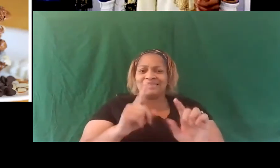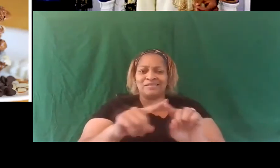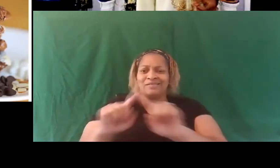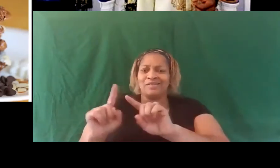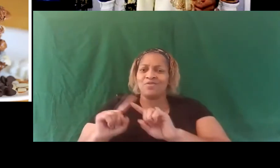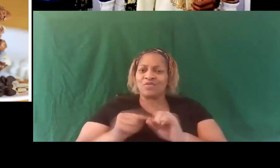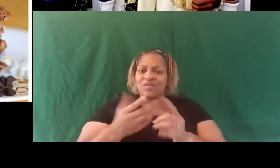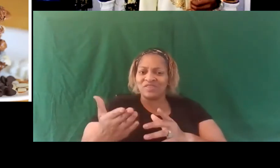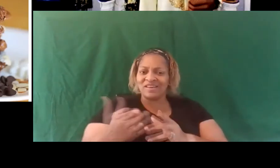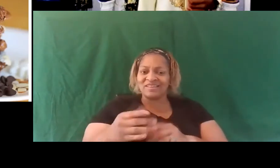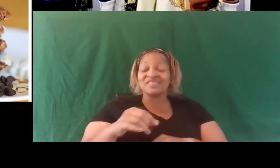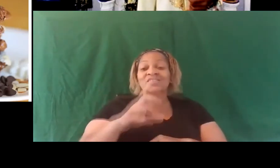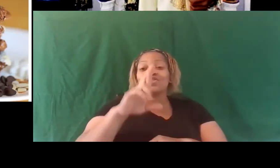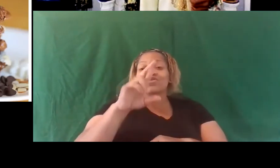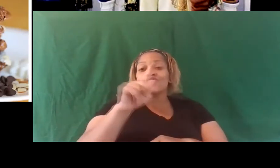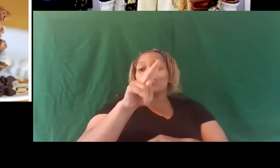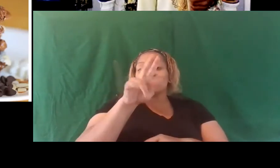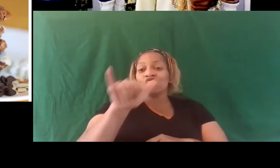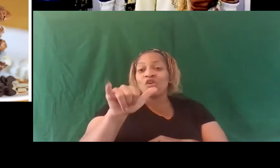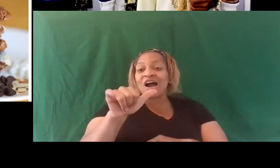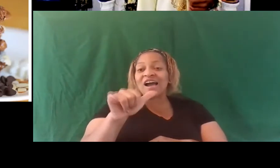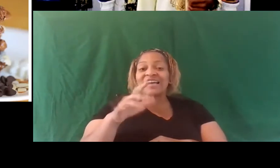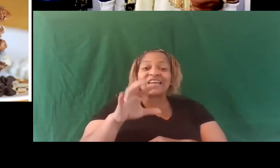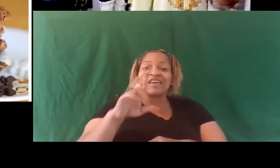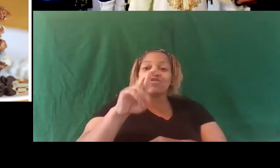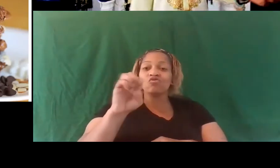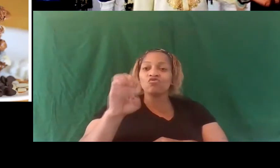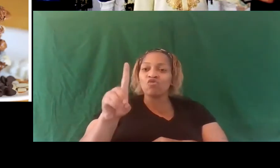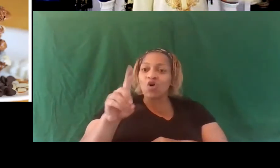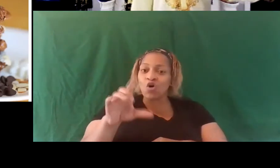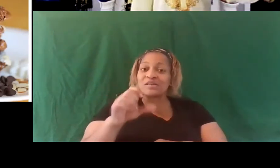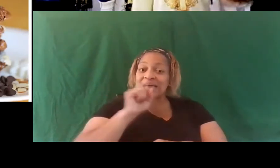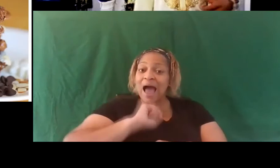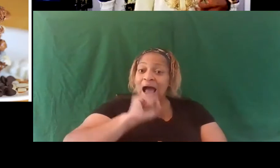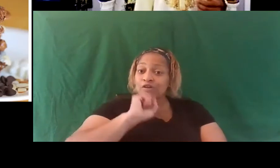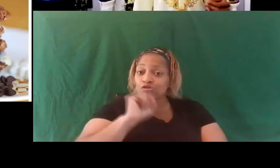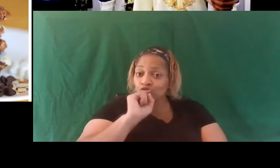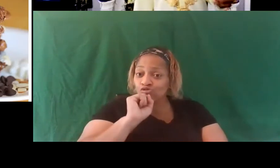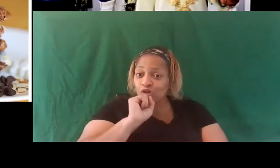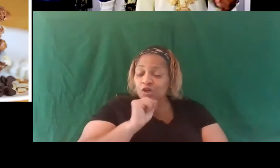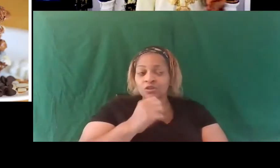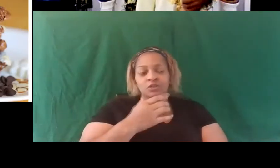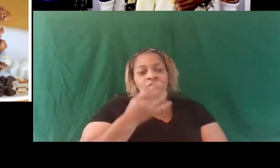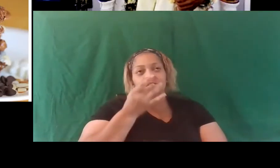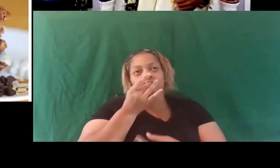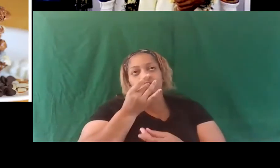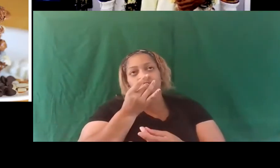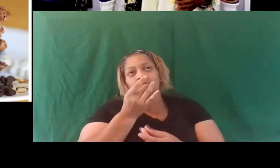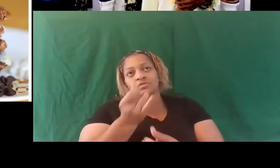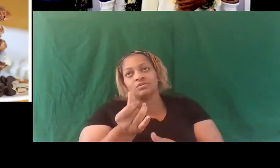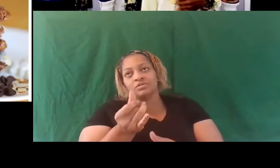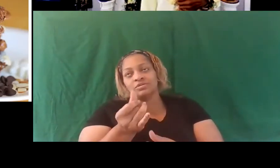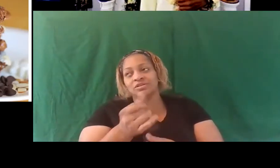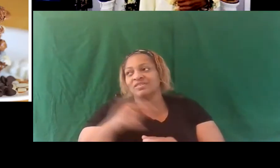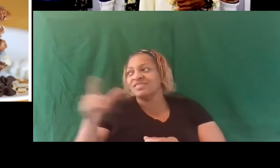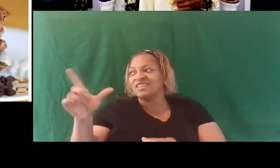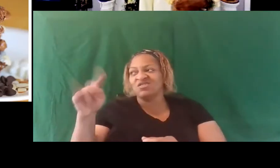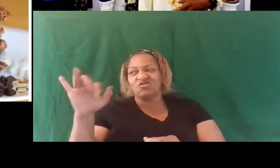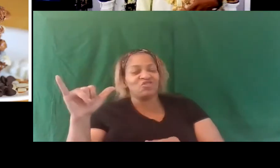is an ice cream as well, and it's pretty good too. Rocky road is a popcorn. Tracy's shaking her head like, no, just